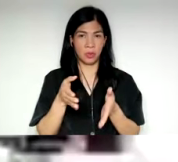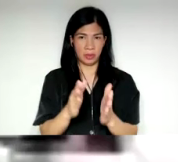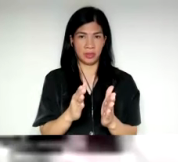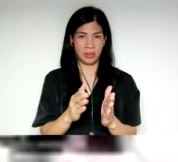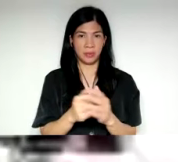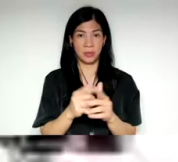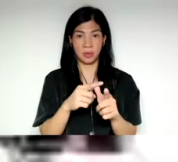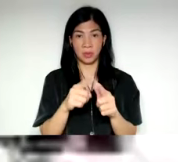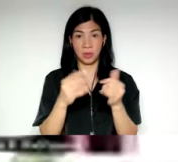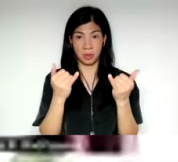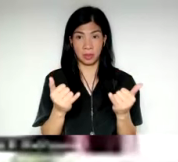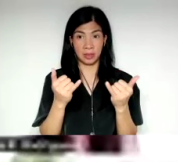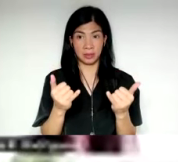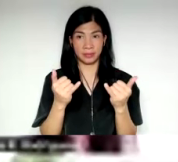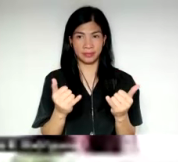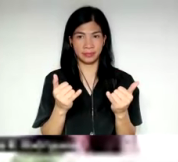So